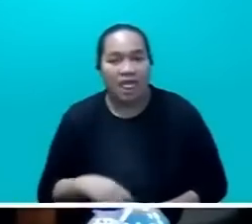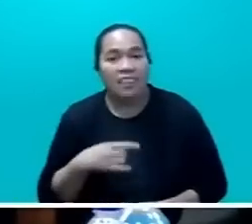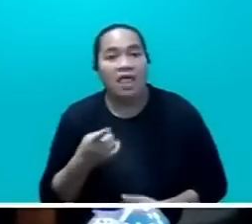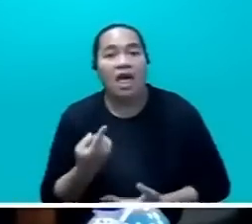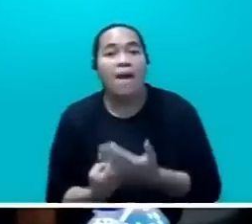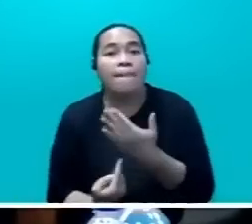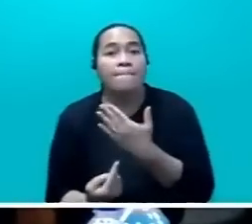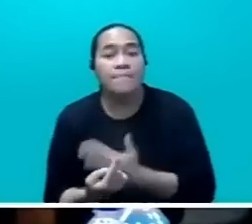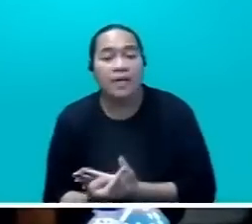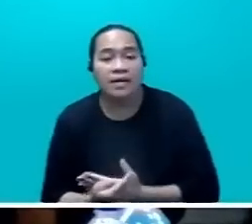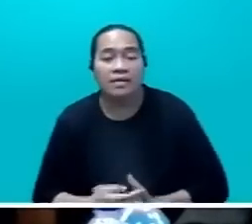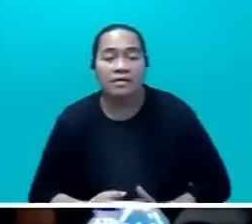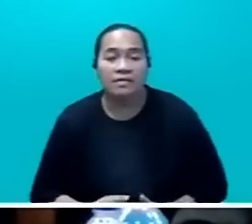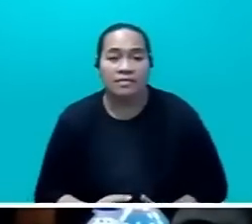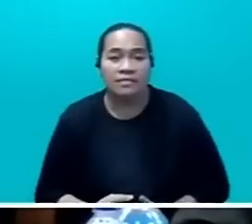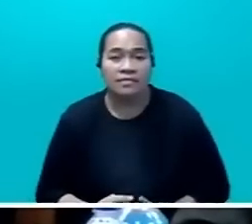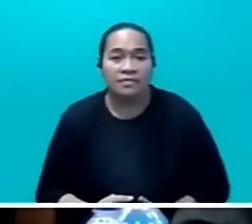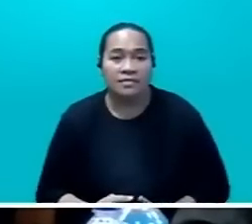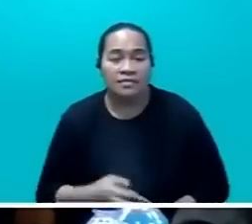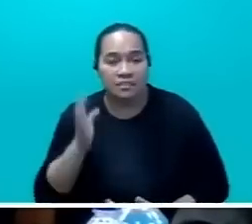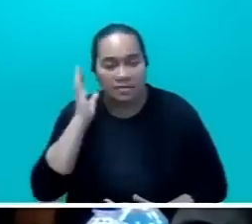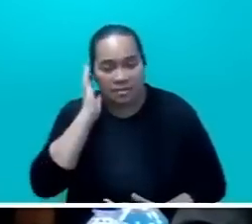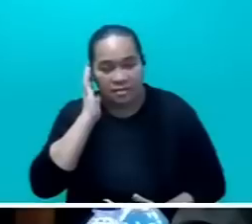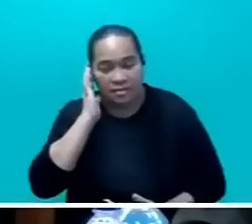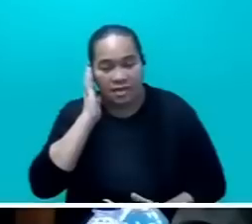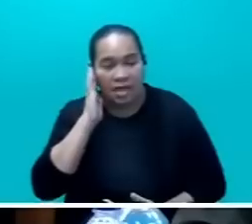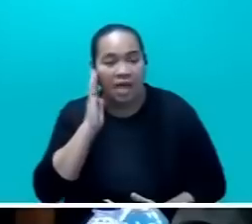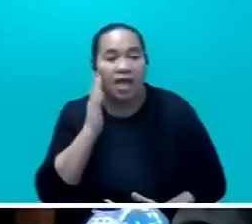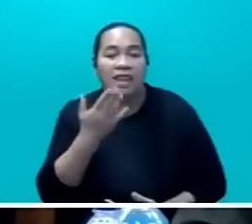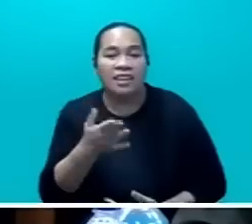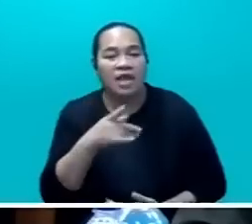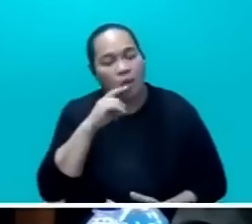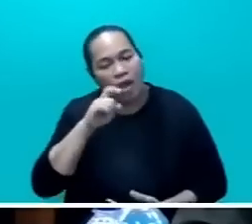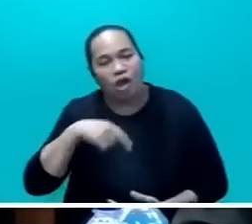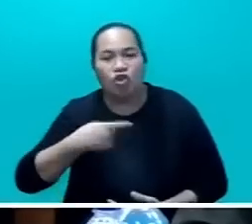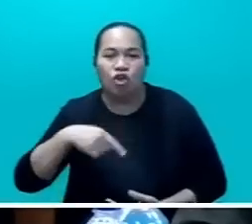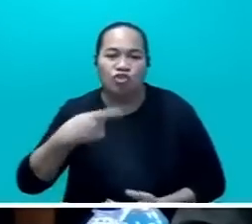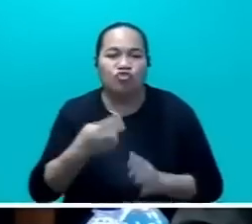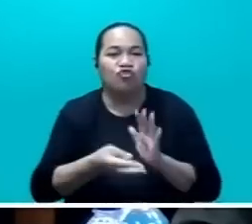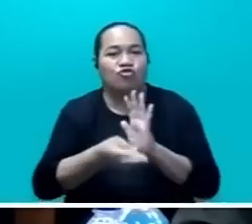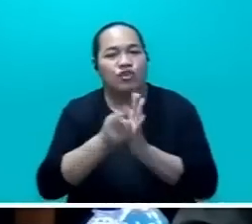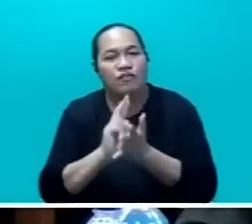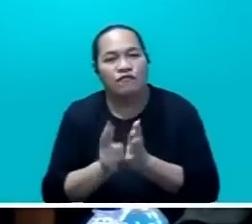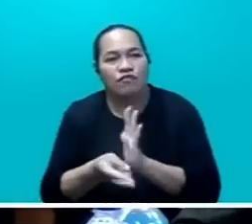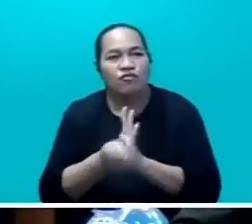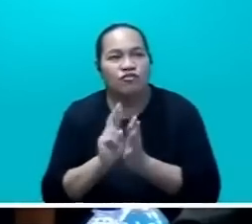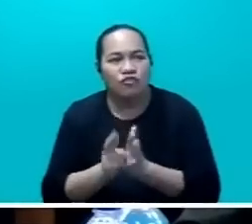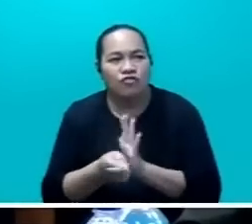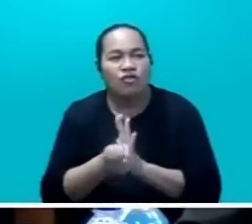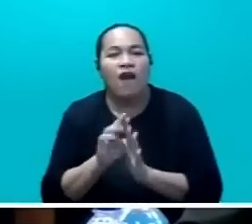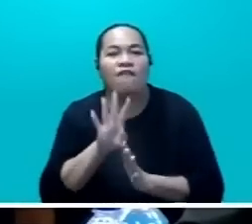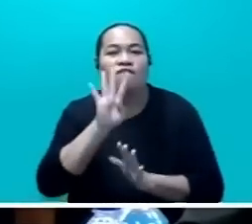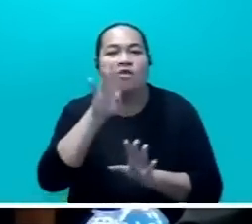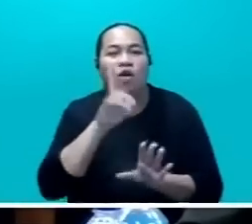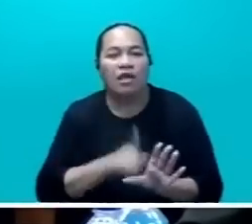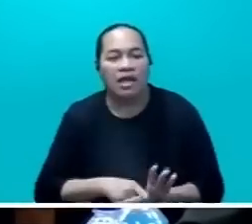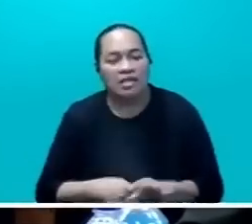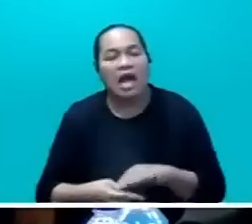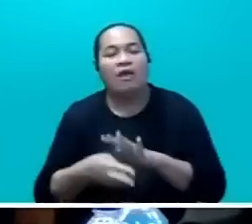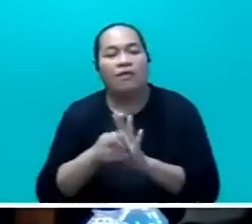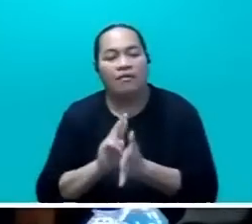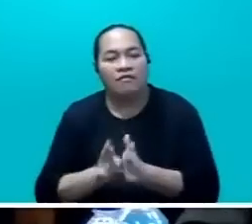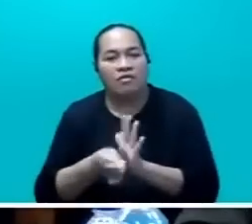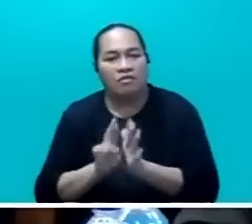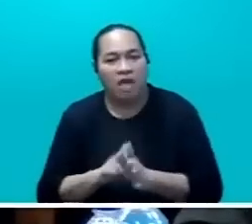Then, Mr. Speaker, then he continued with the review for 4 years,